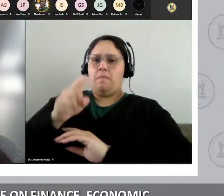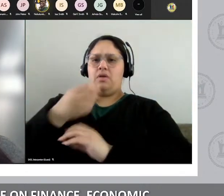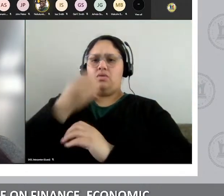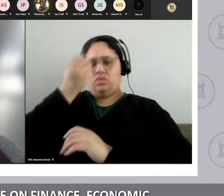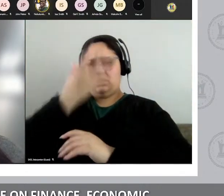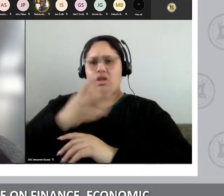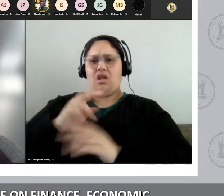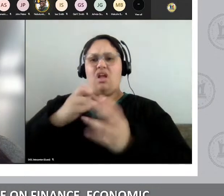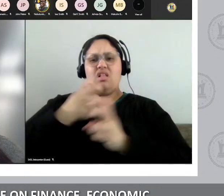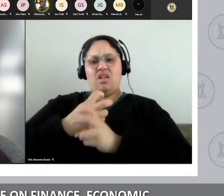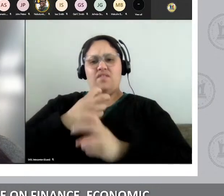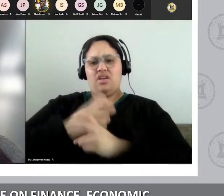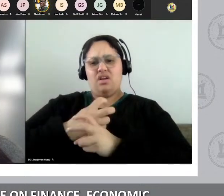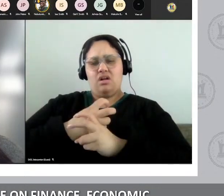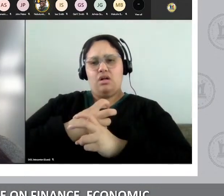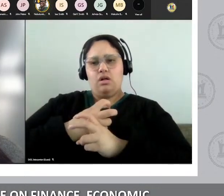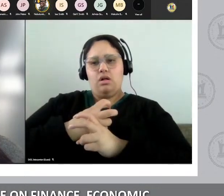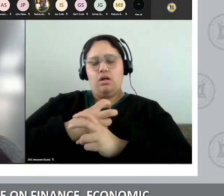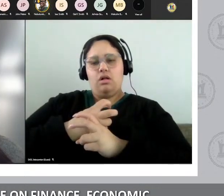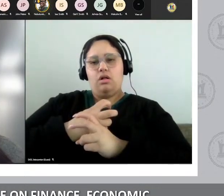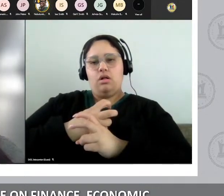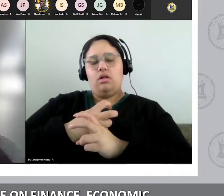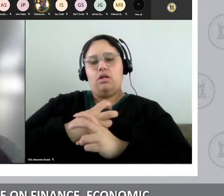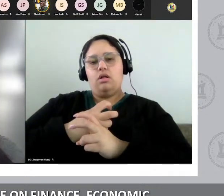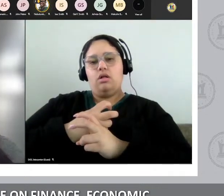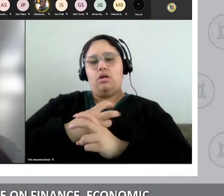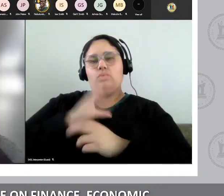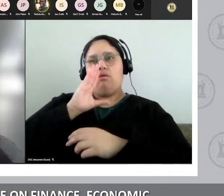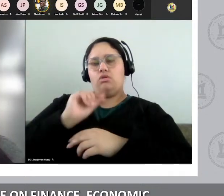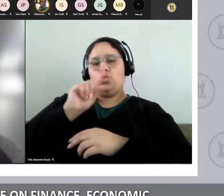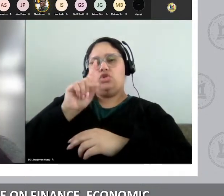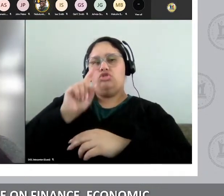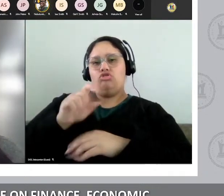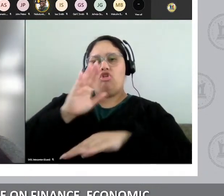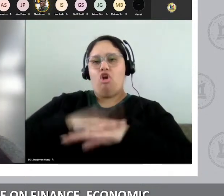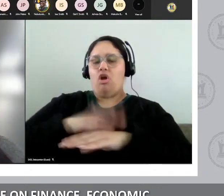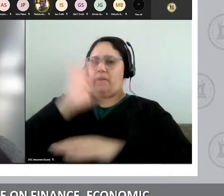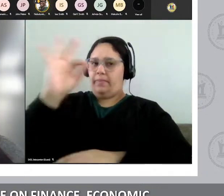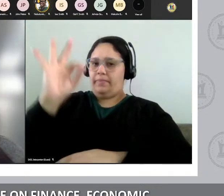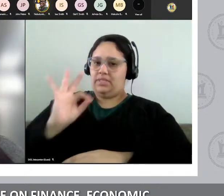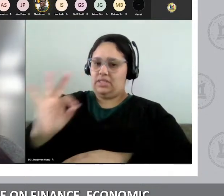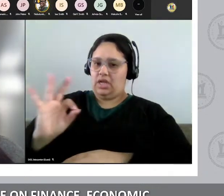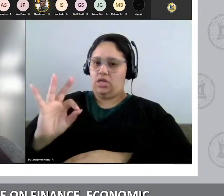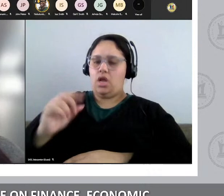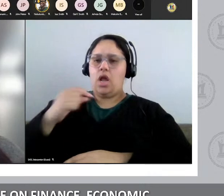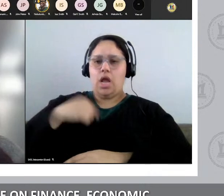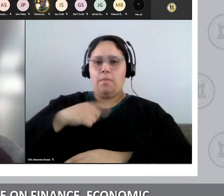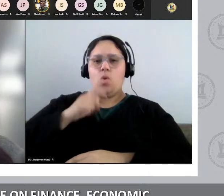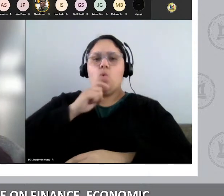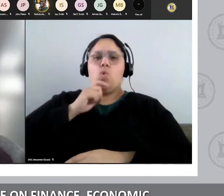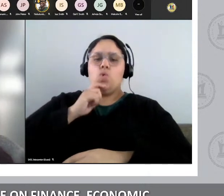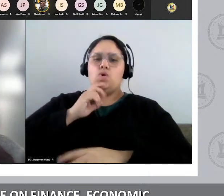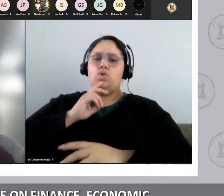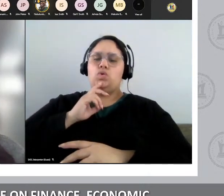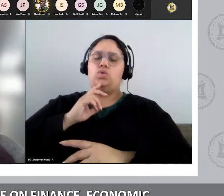very difficult to ask questions on percentages. I'm used to it that